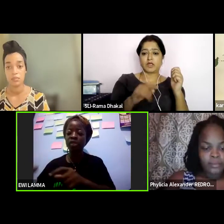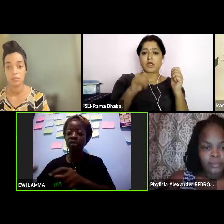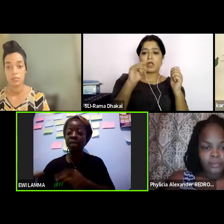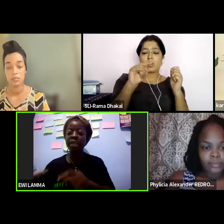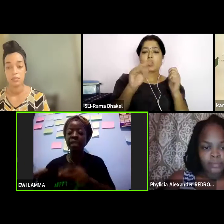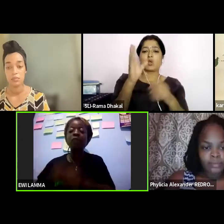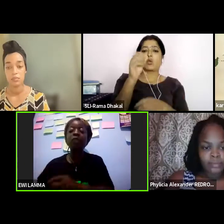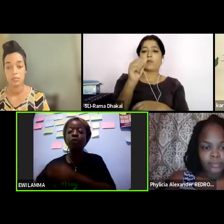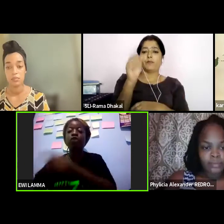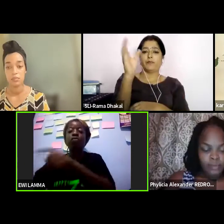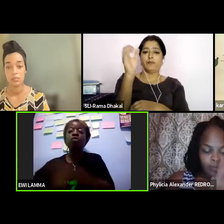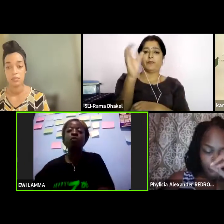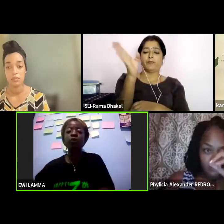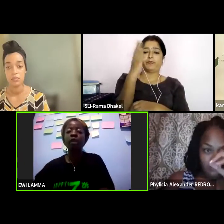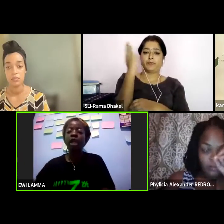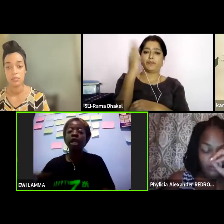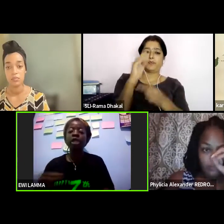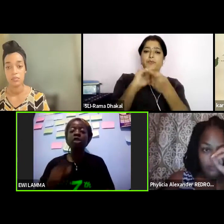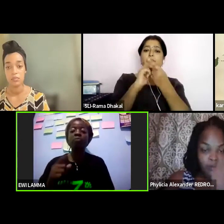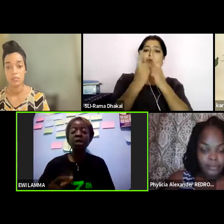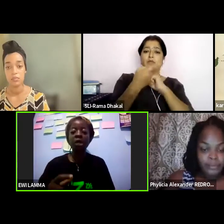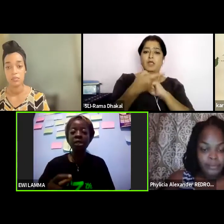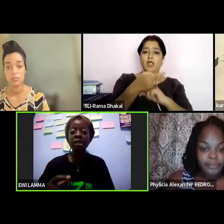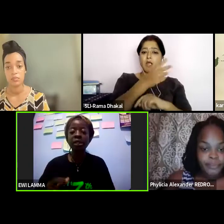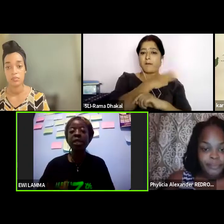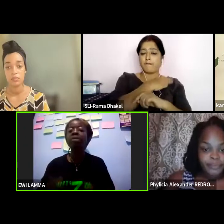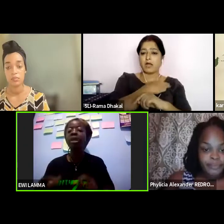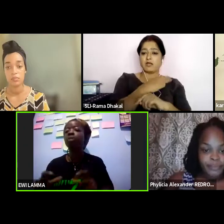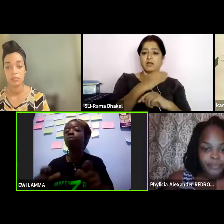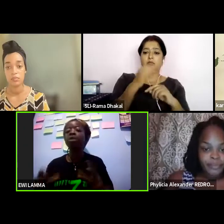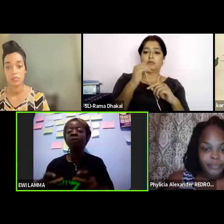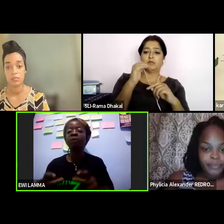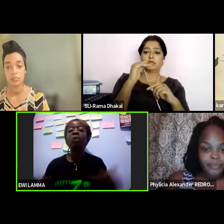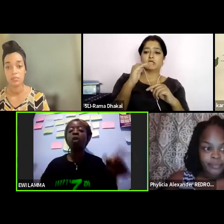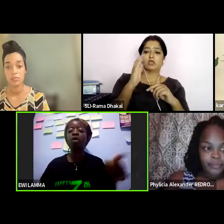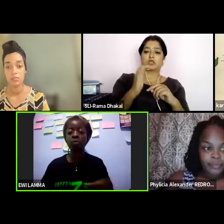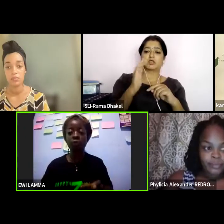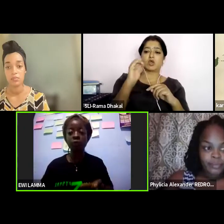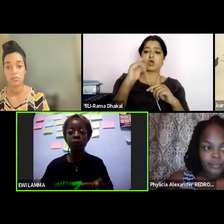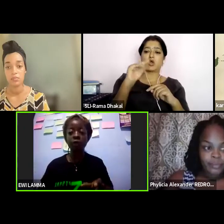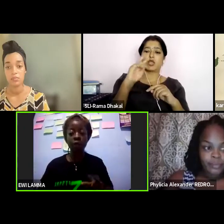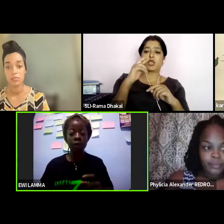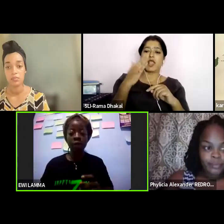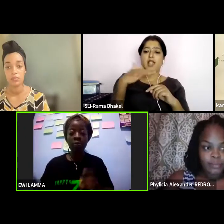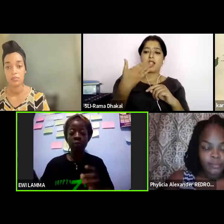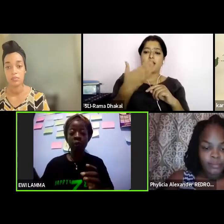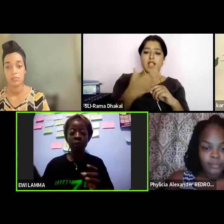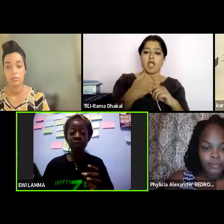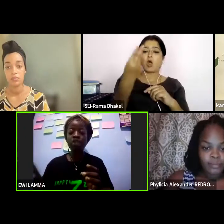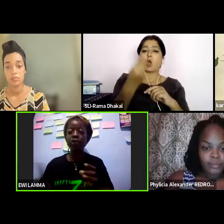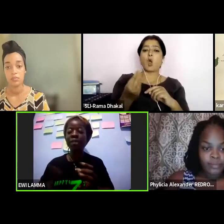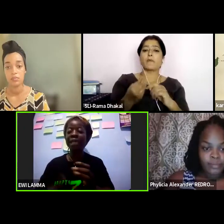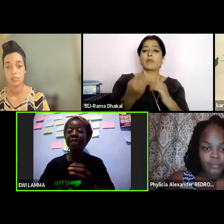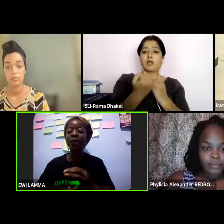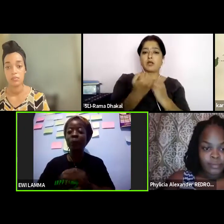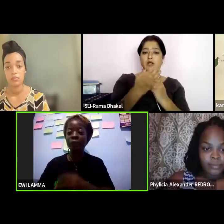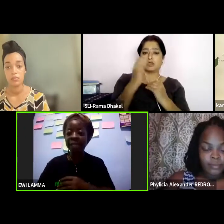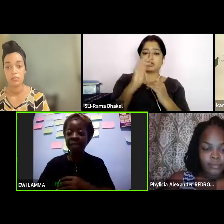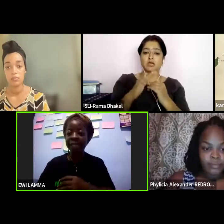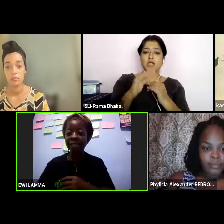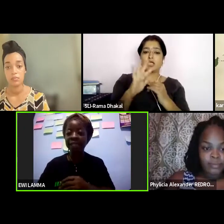is actually making these people to move is not because they really, most of them don't want to move, but with issues like